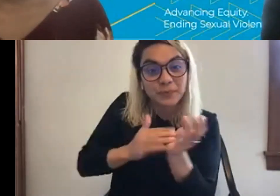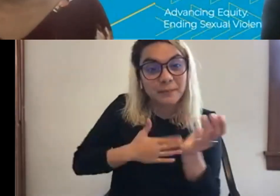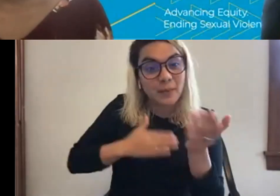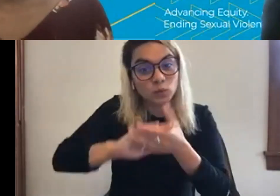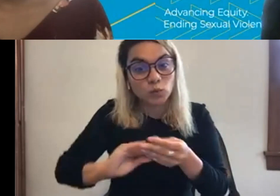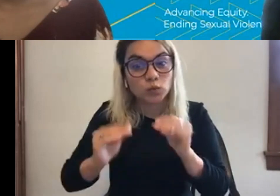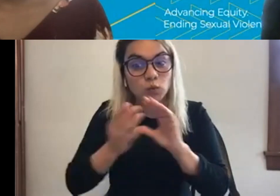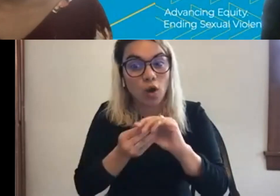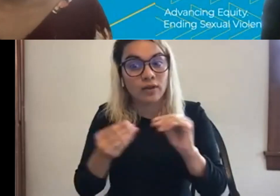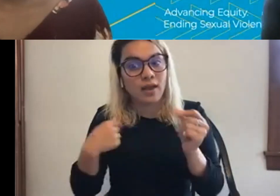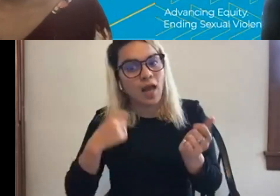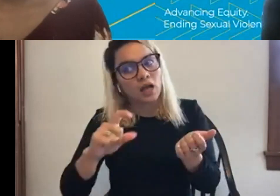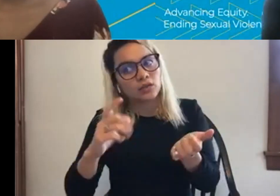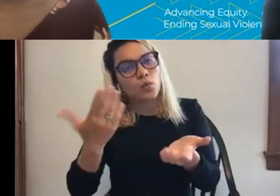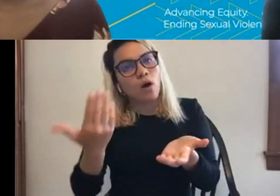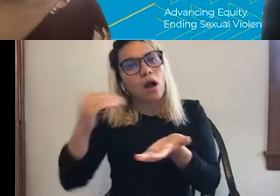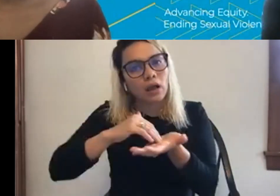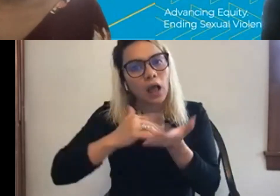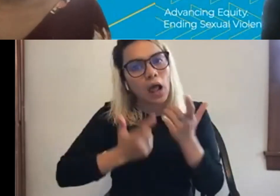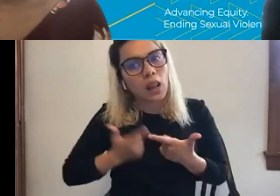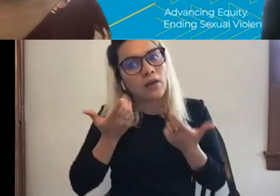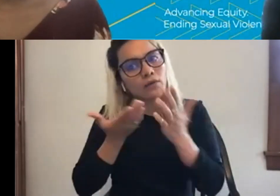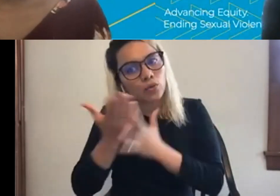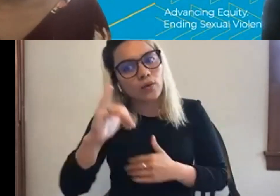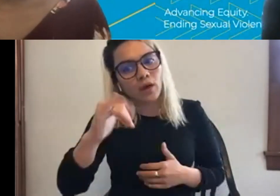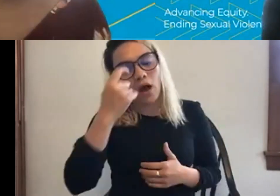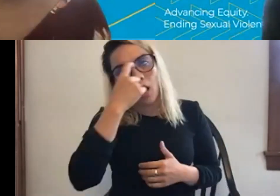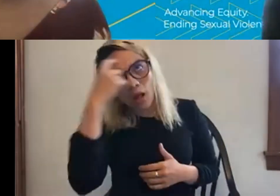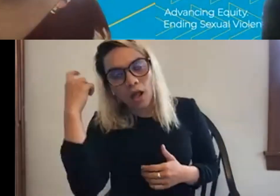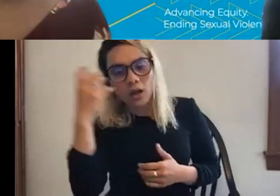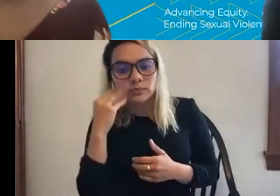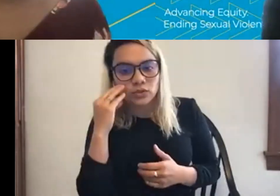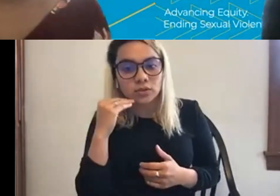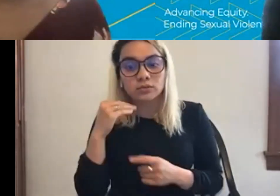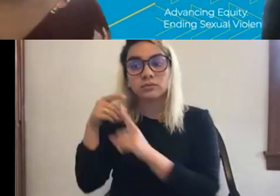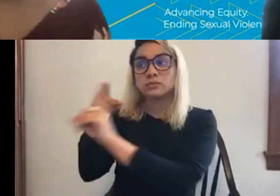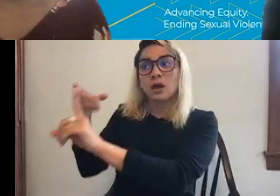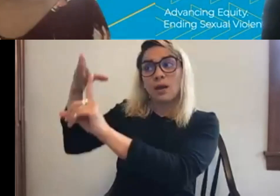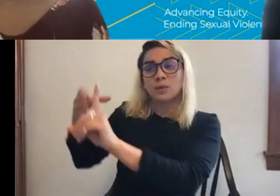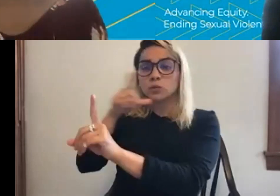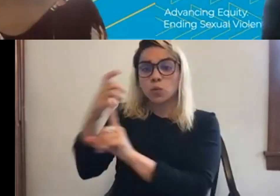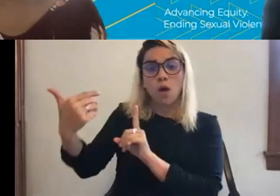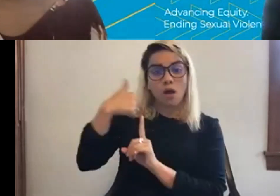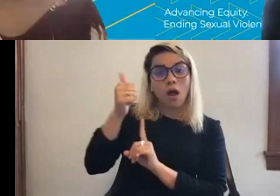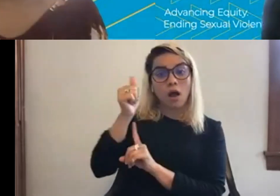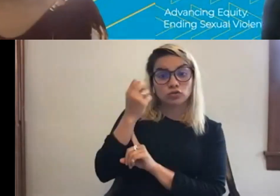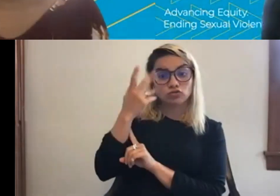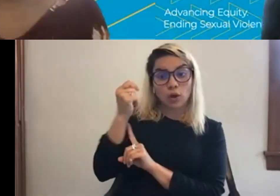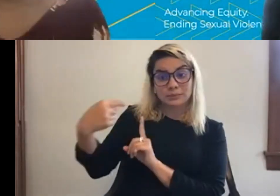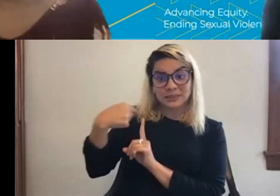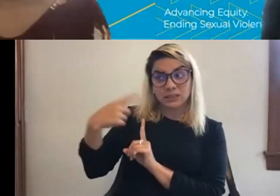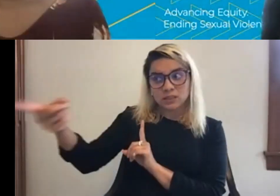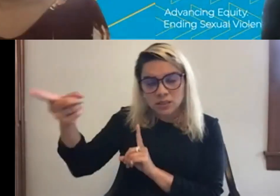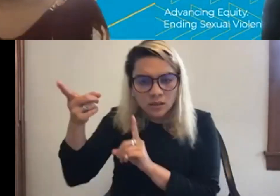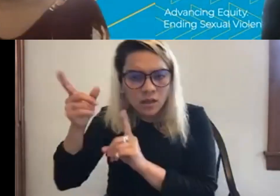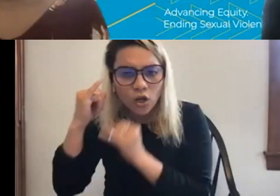The assailant was interviewed once, and no charges were filed. They